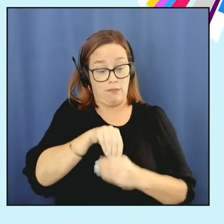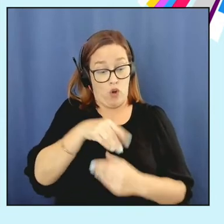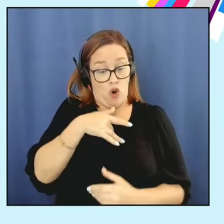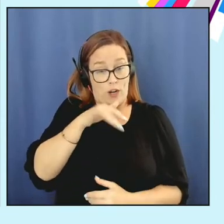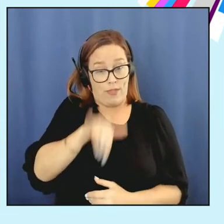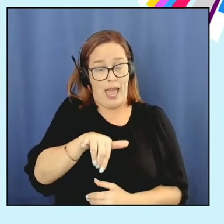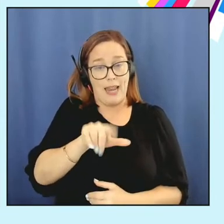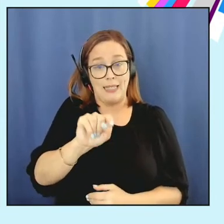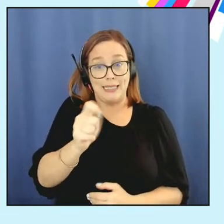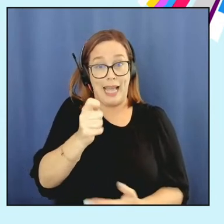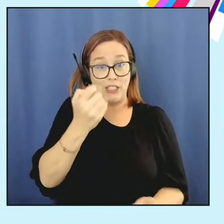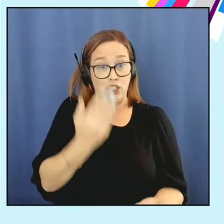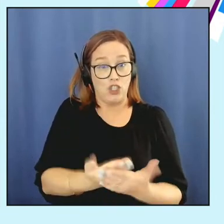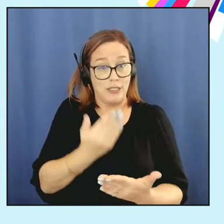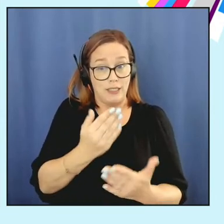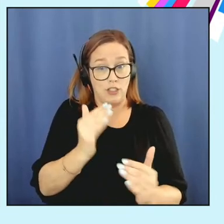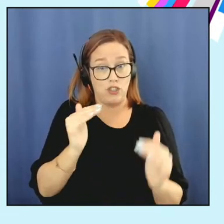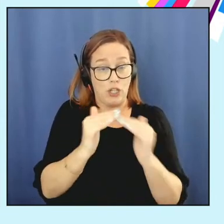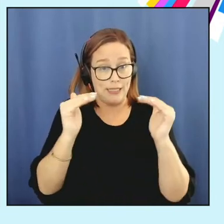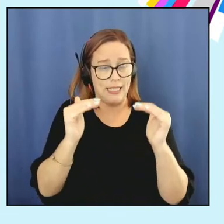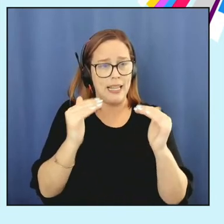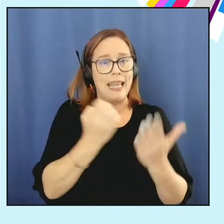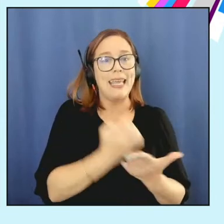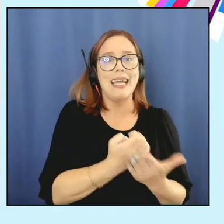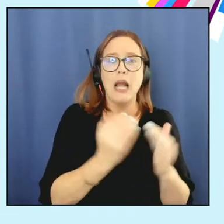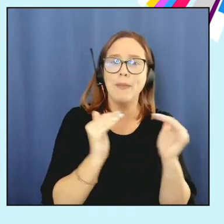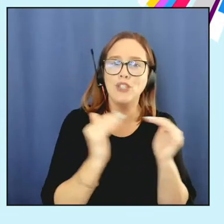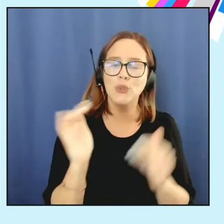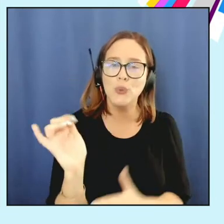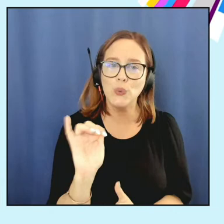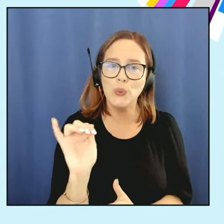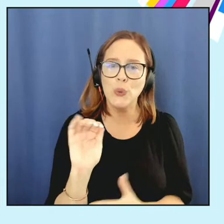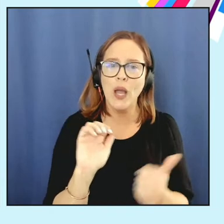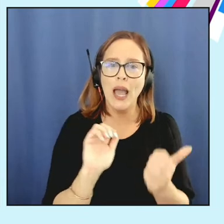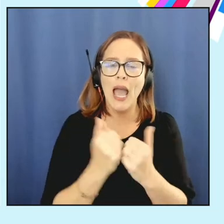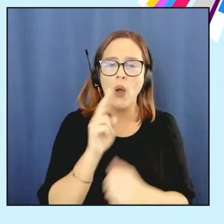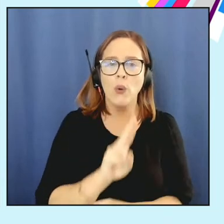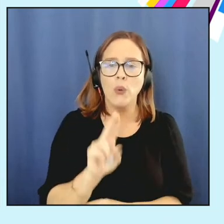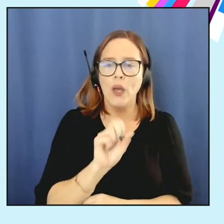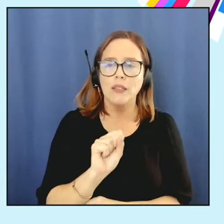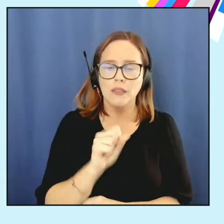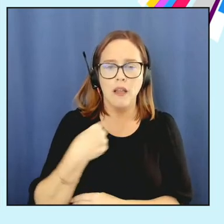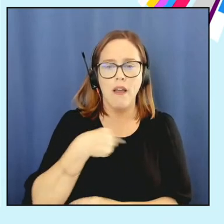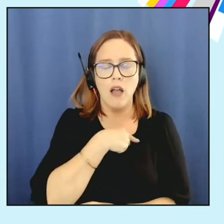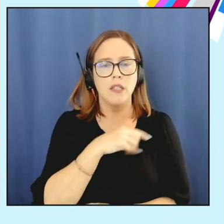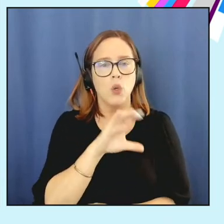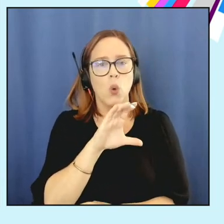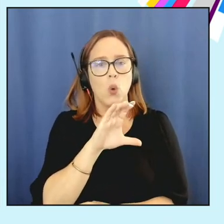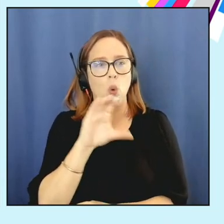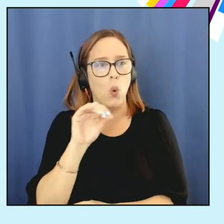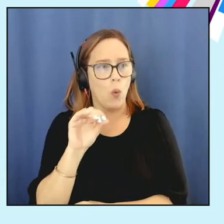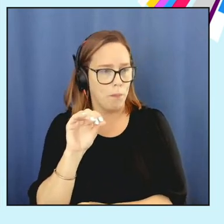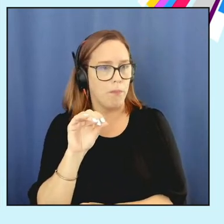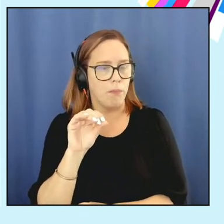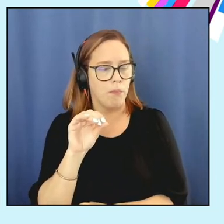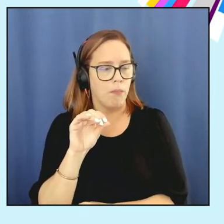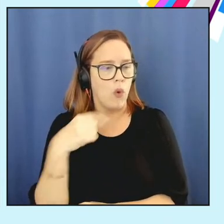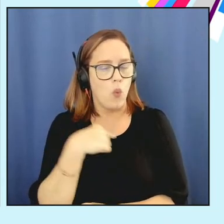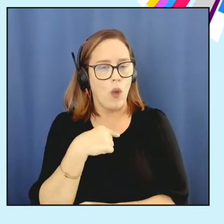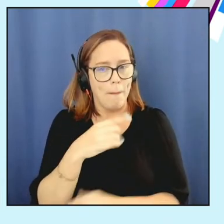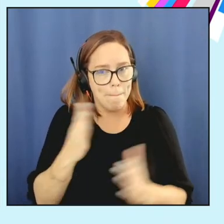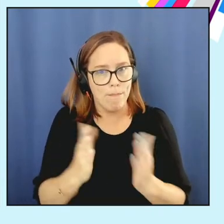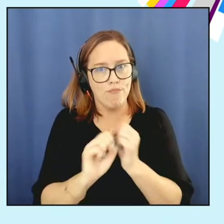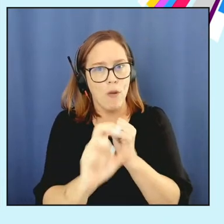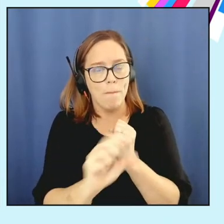is economic justice. You know, how is, are you as a corporation ensuring that you are promoting economic justice, you are promoting tax